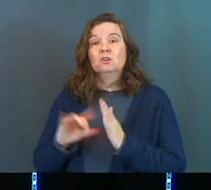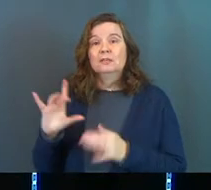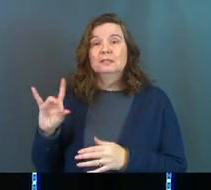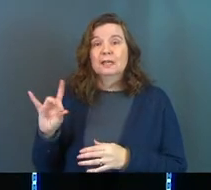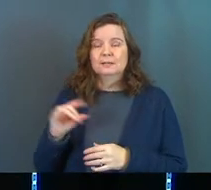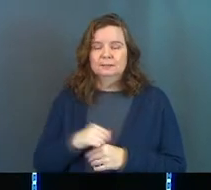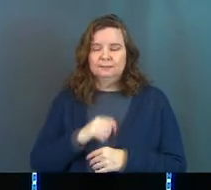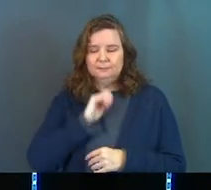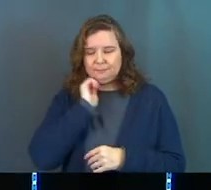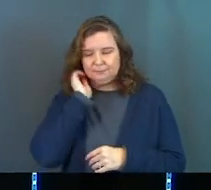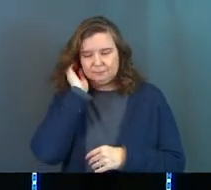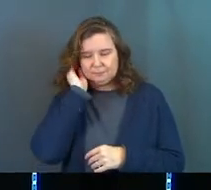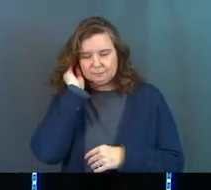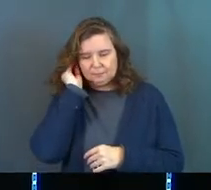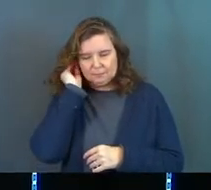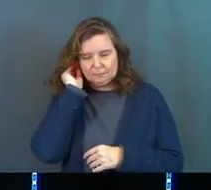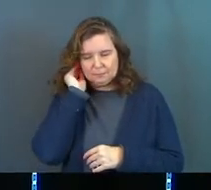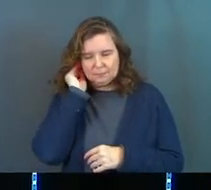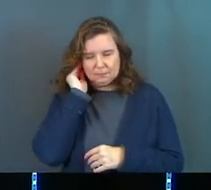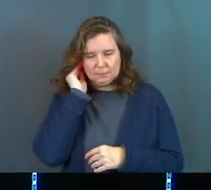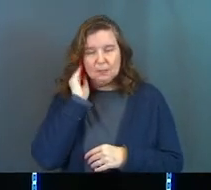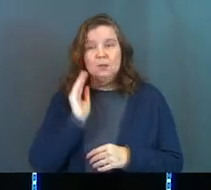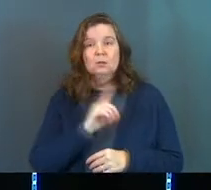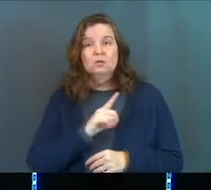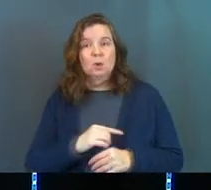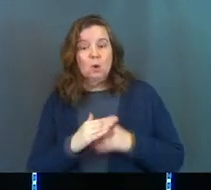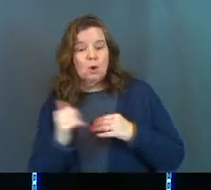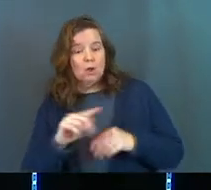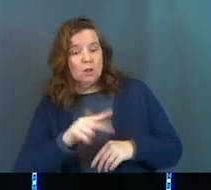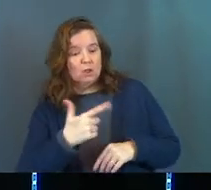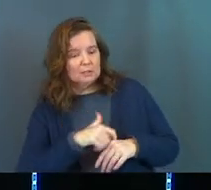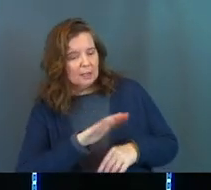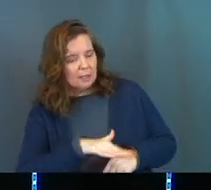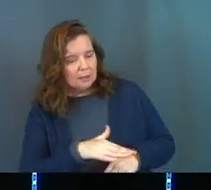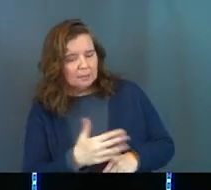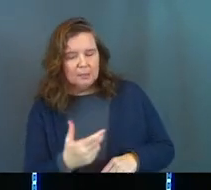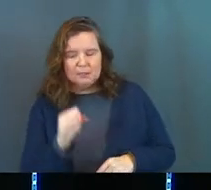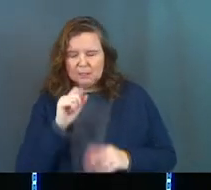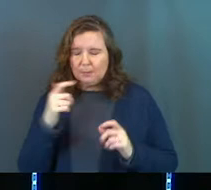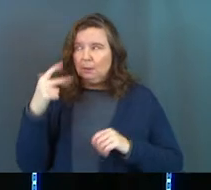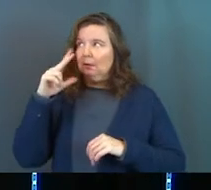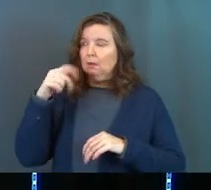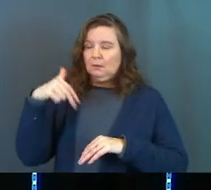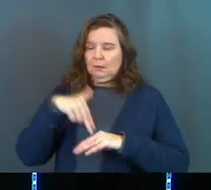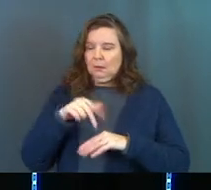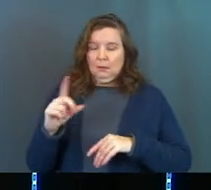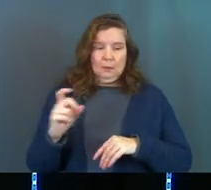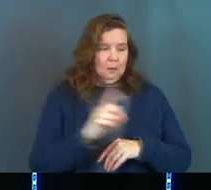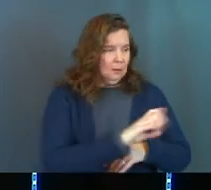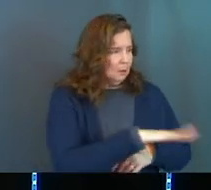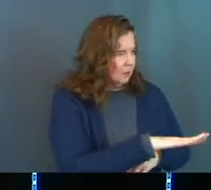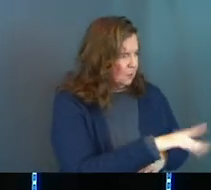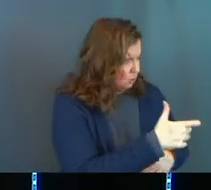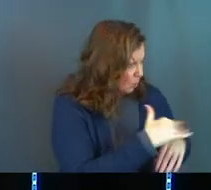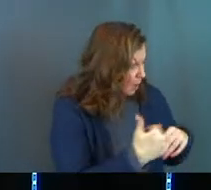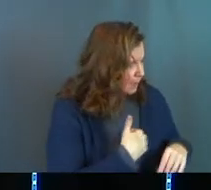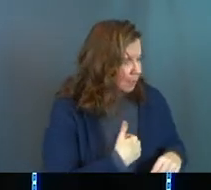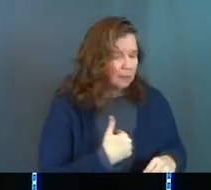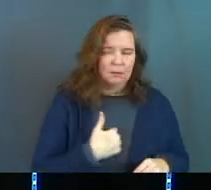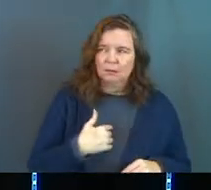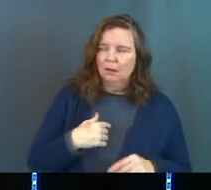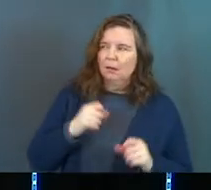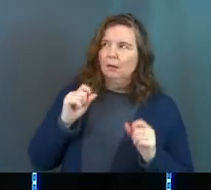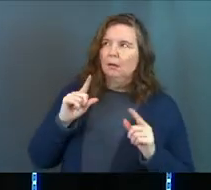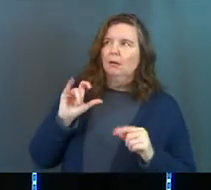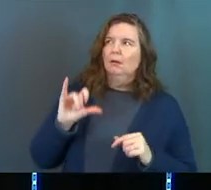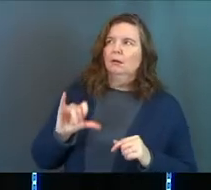Verse 8. So the Lord called the third time, and once more Samuel got up, went to Eli. Here I am. Did you call me? Then Eli finally realized that it was the